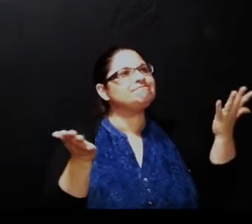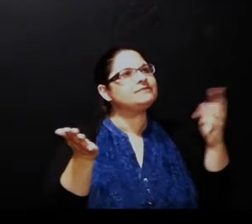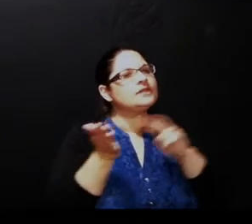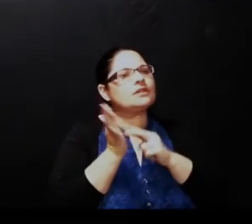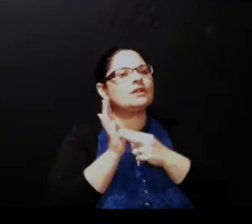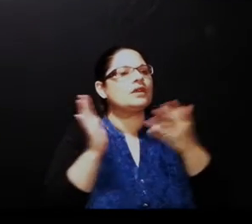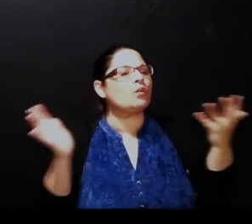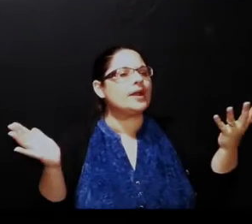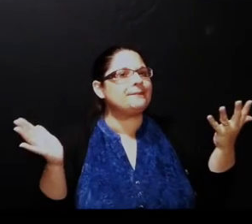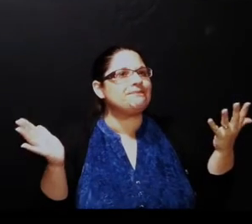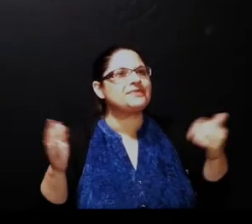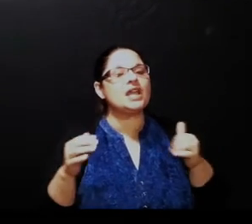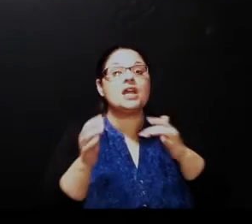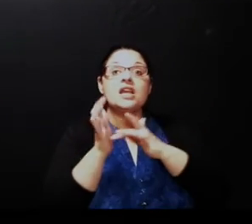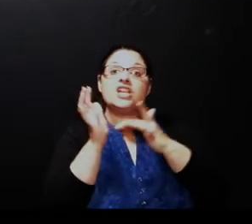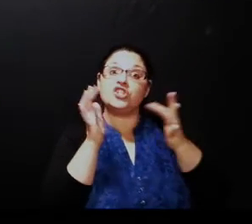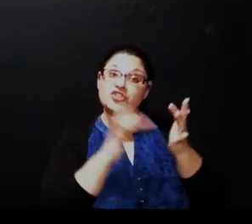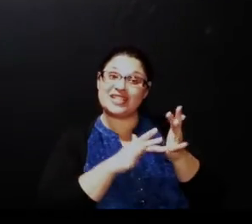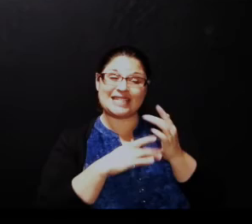produce. Yes, he's going to be